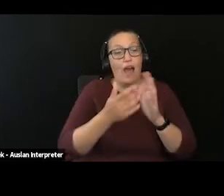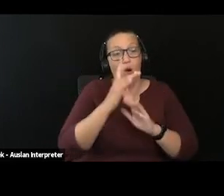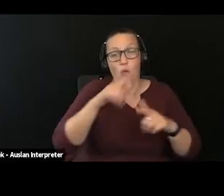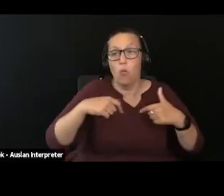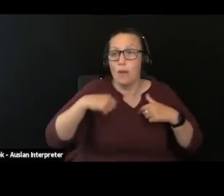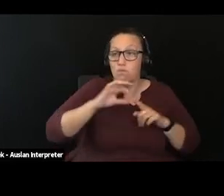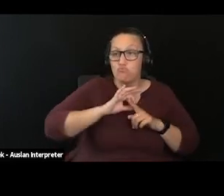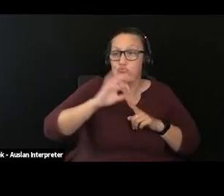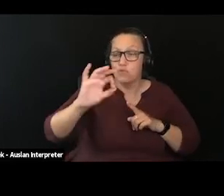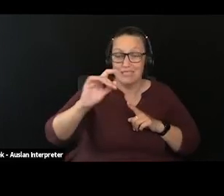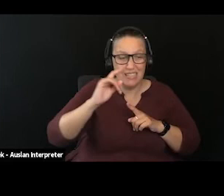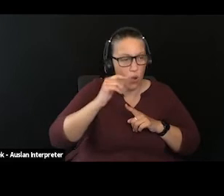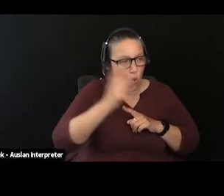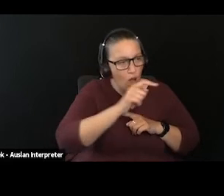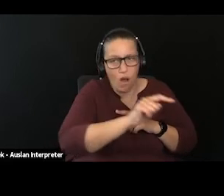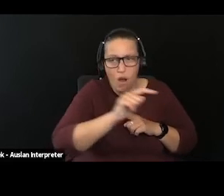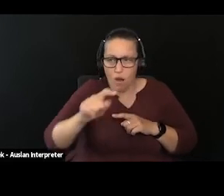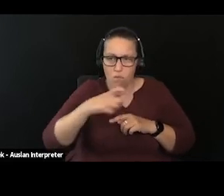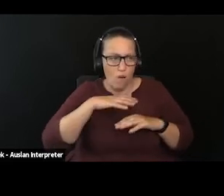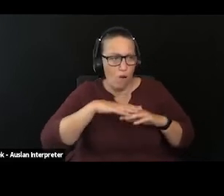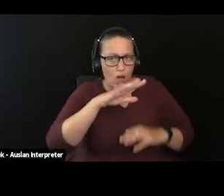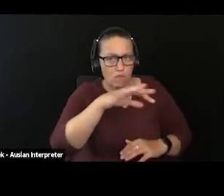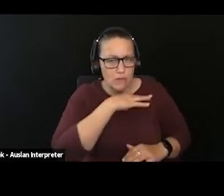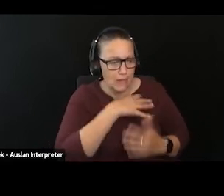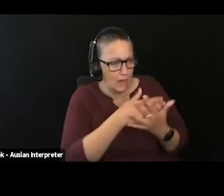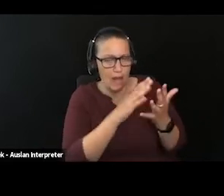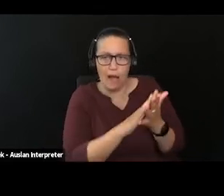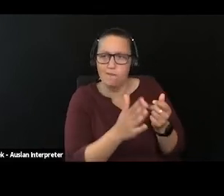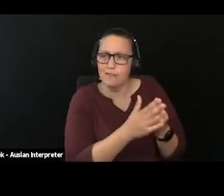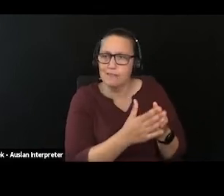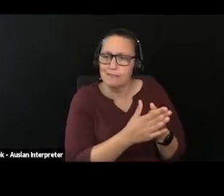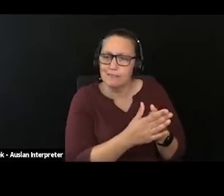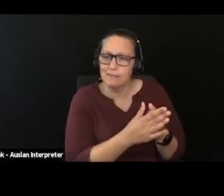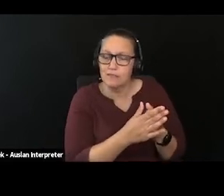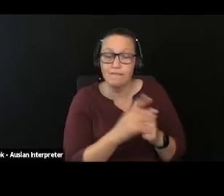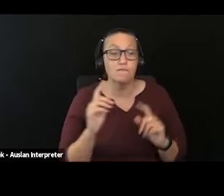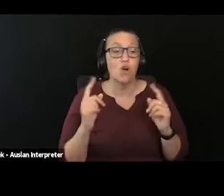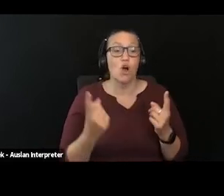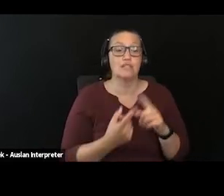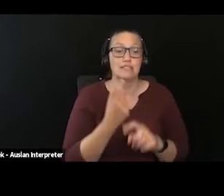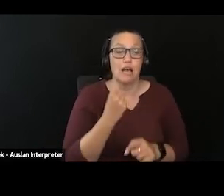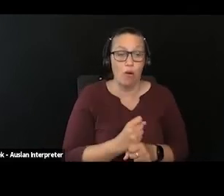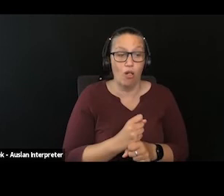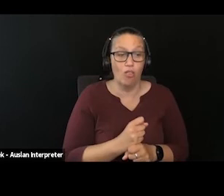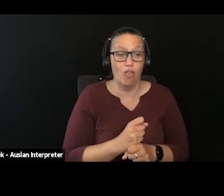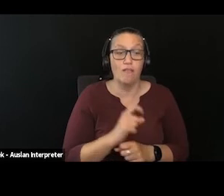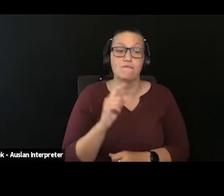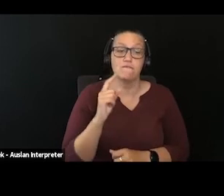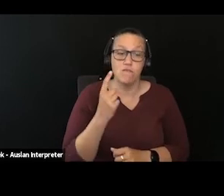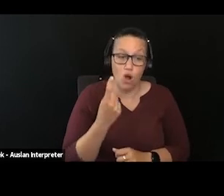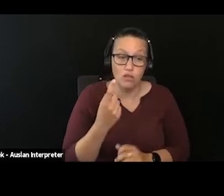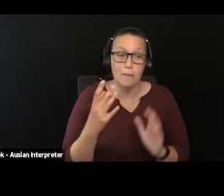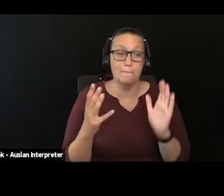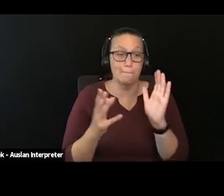at these periods of increased risk. So firstly, estimating the population attributable fraction of the first month of